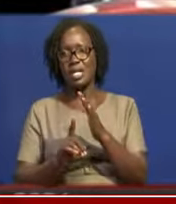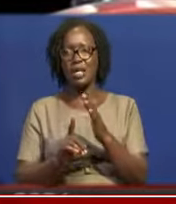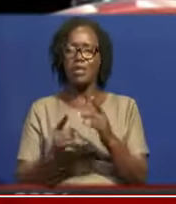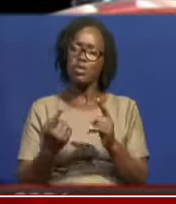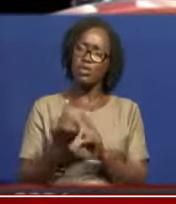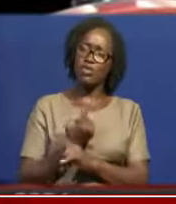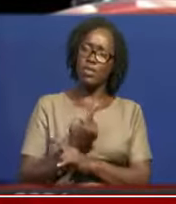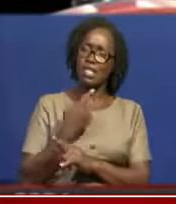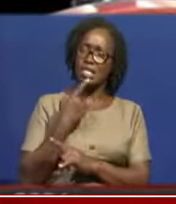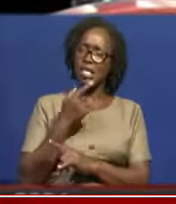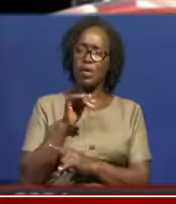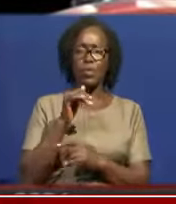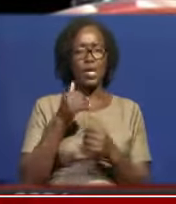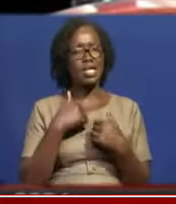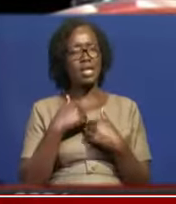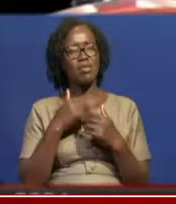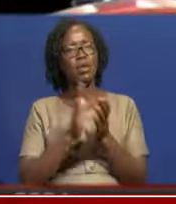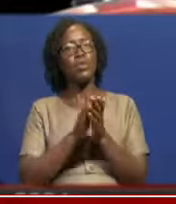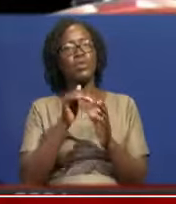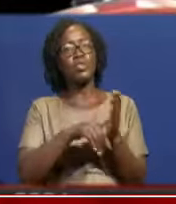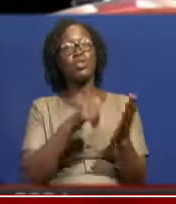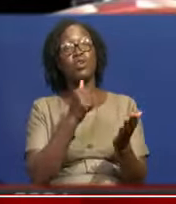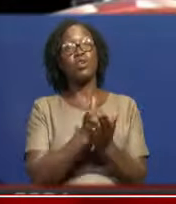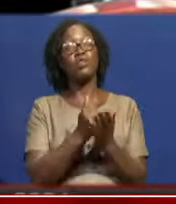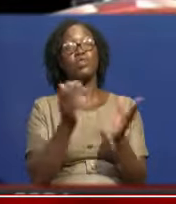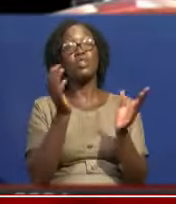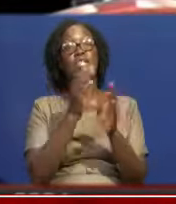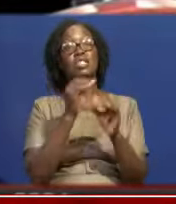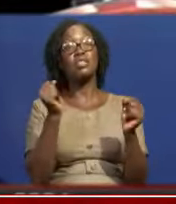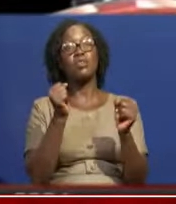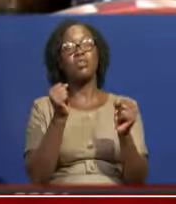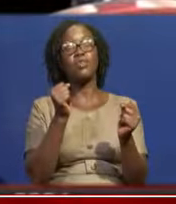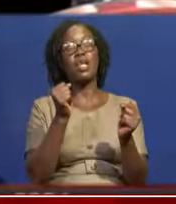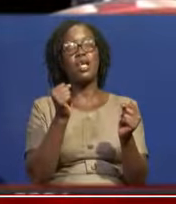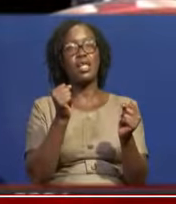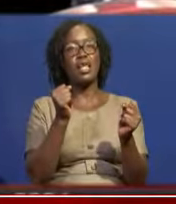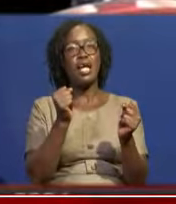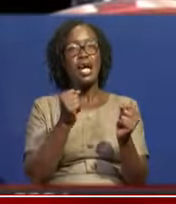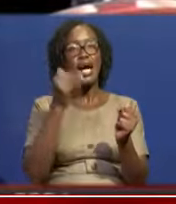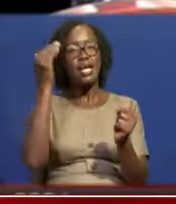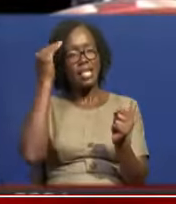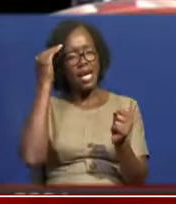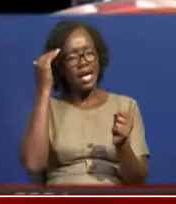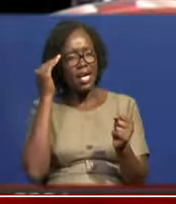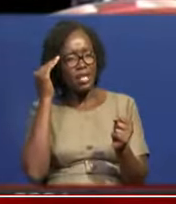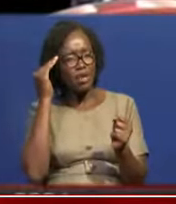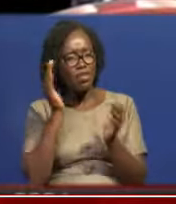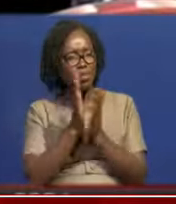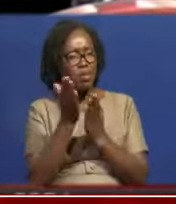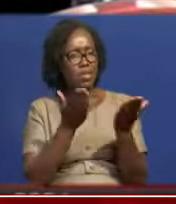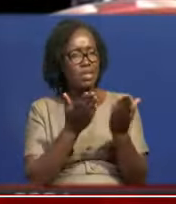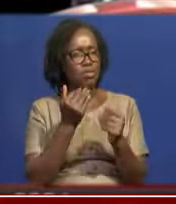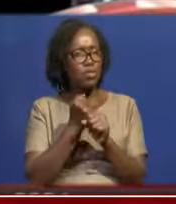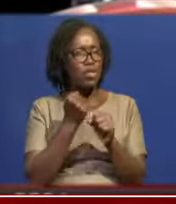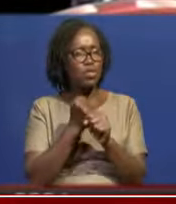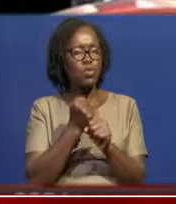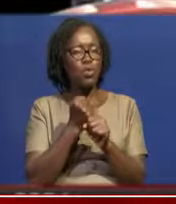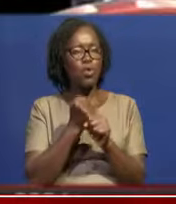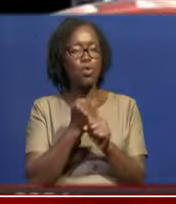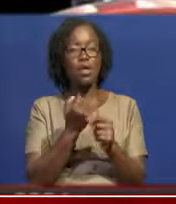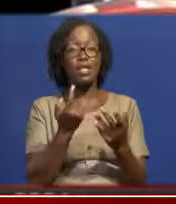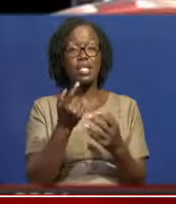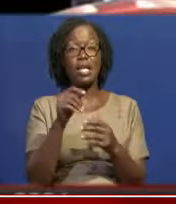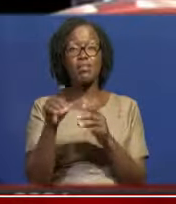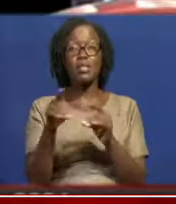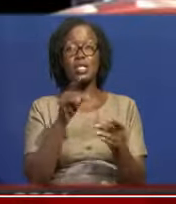say we can have within the Executive Office of the President a Head of Public Service who can do the work that can